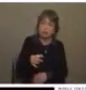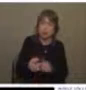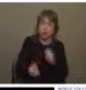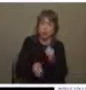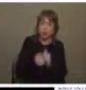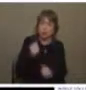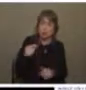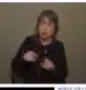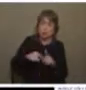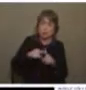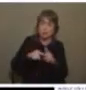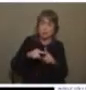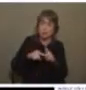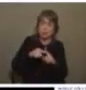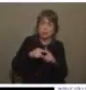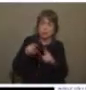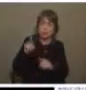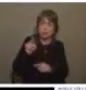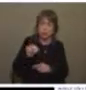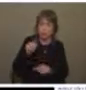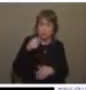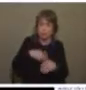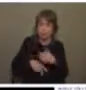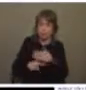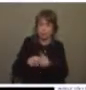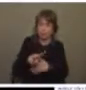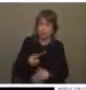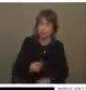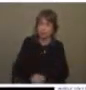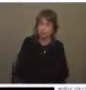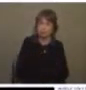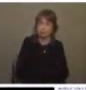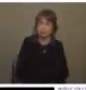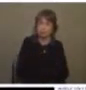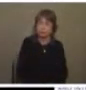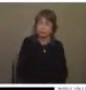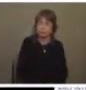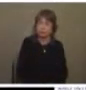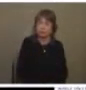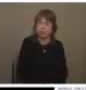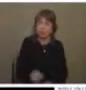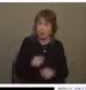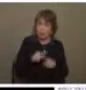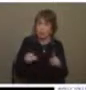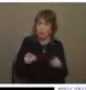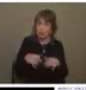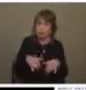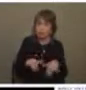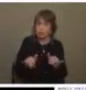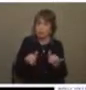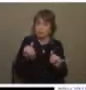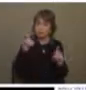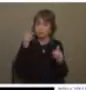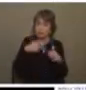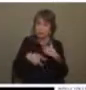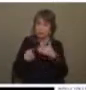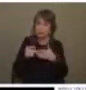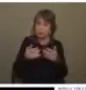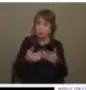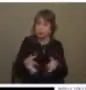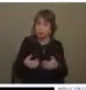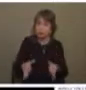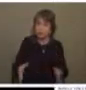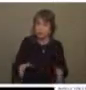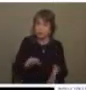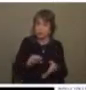optimistic of the UN scenarios, and the loss of population is dramatically. So let me close by talking about Hurricane Maria,